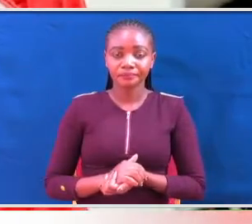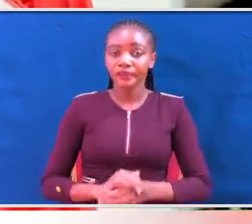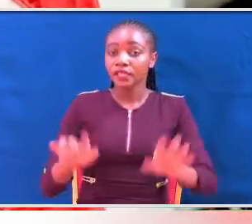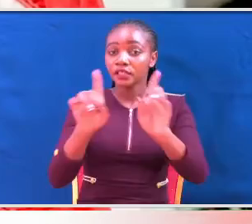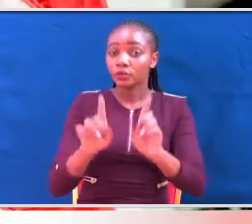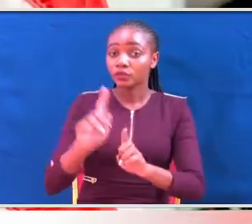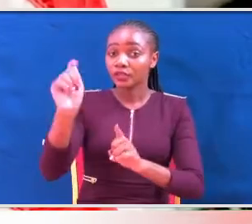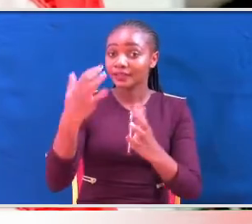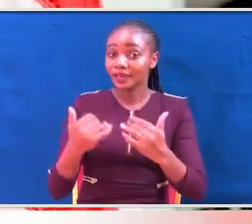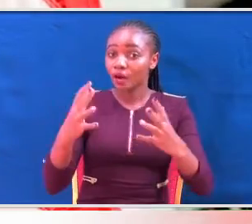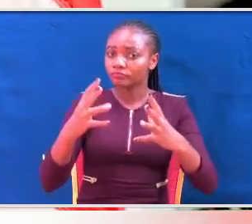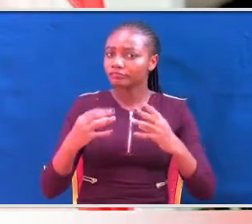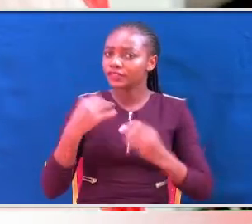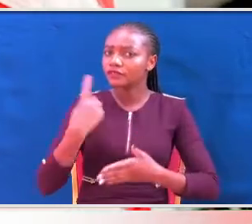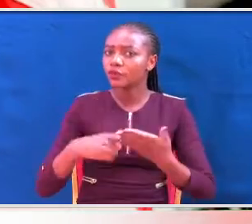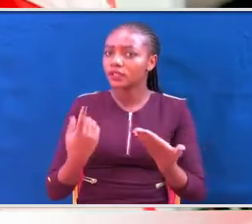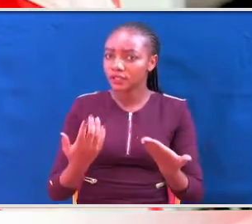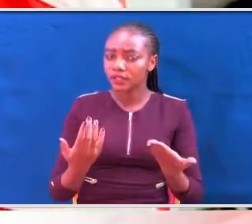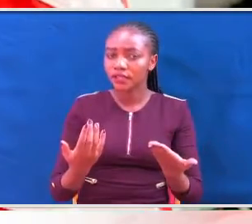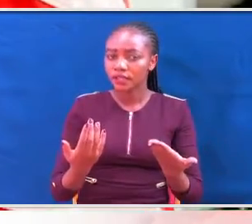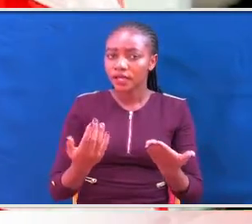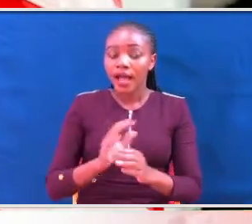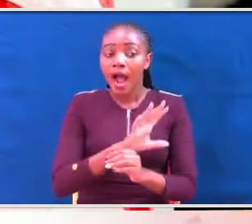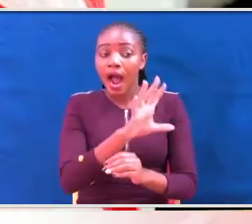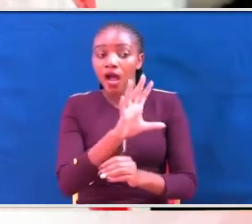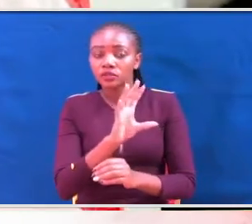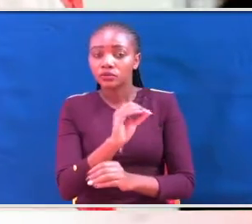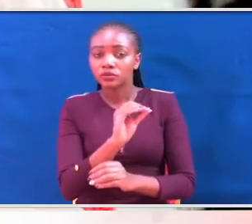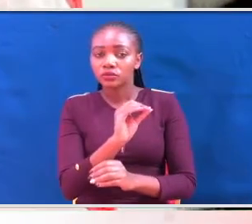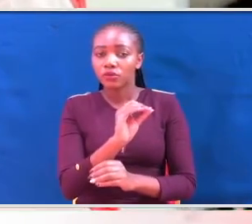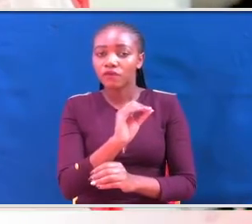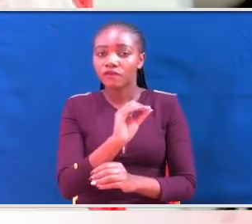Kenya has now received a total of